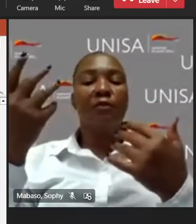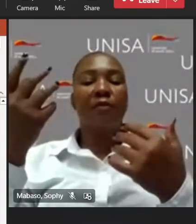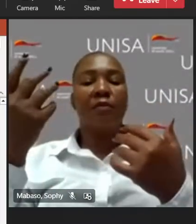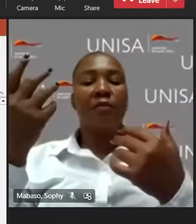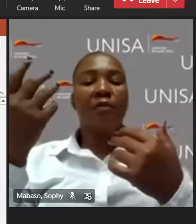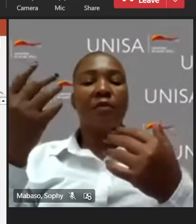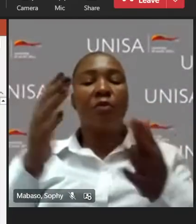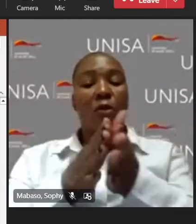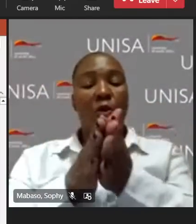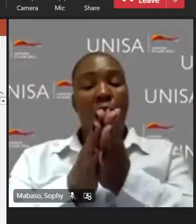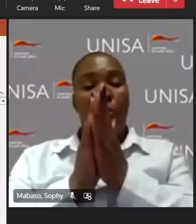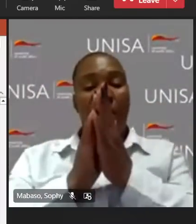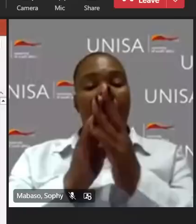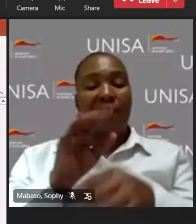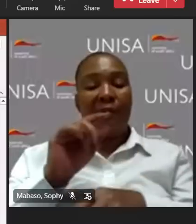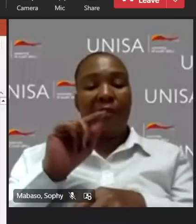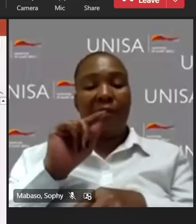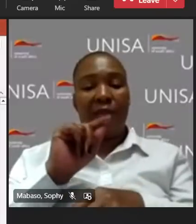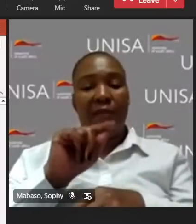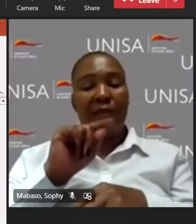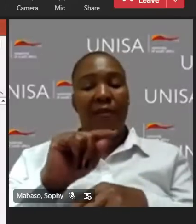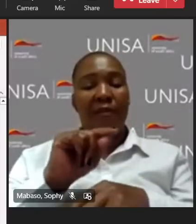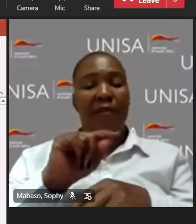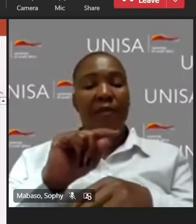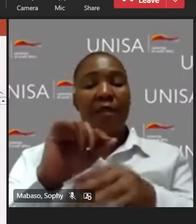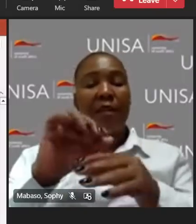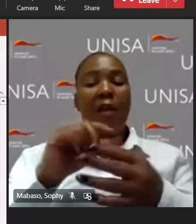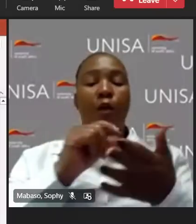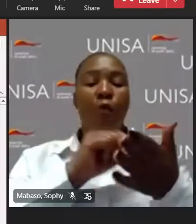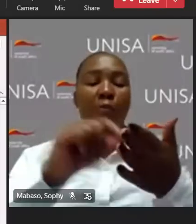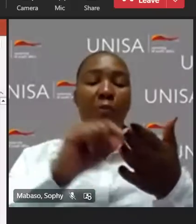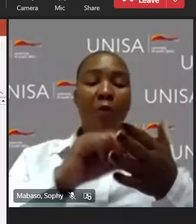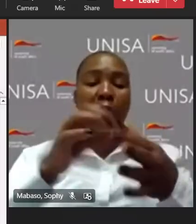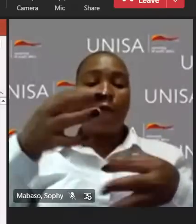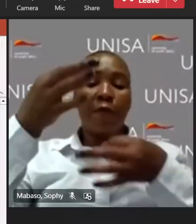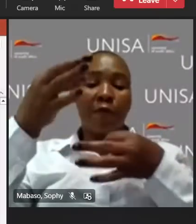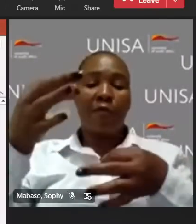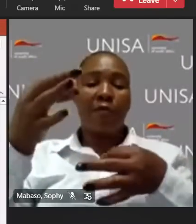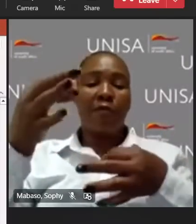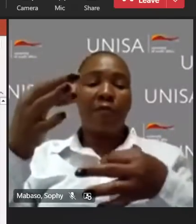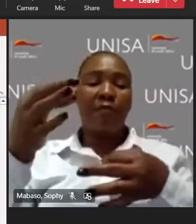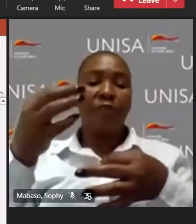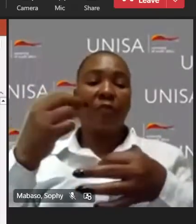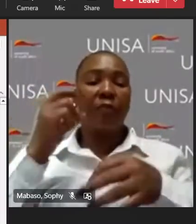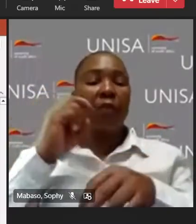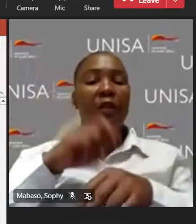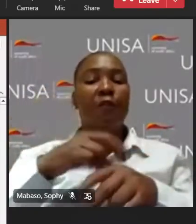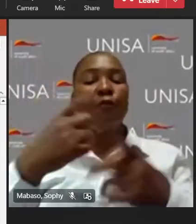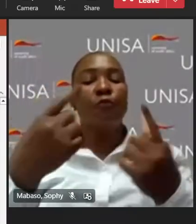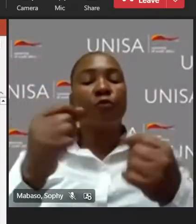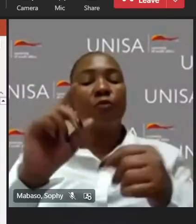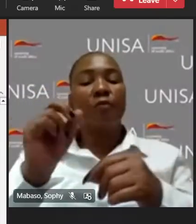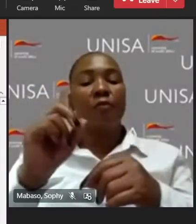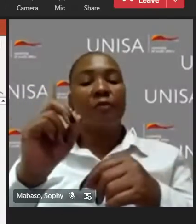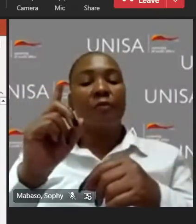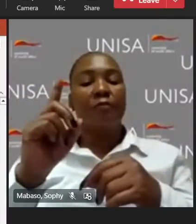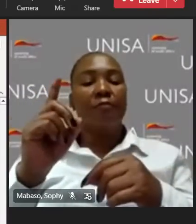request a complete form. We need a